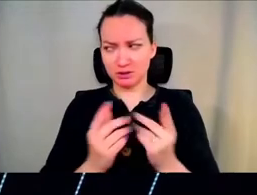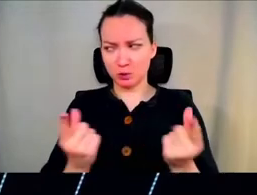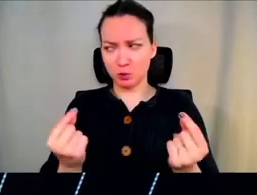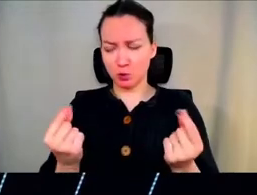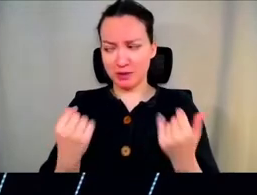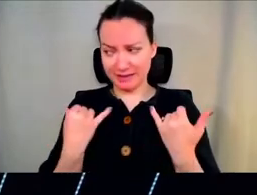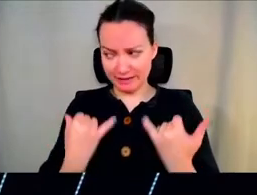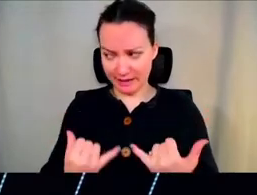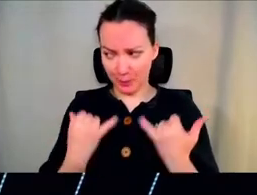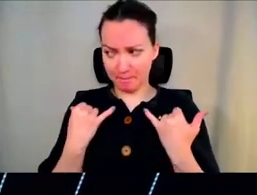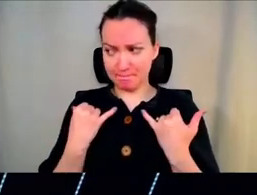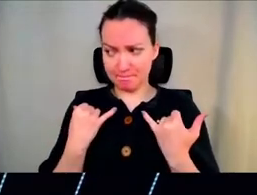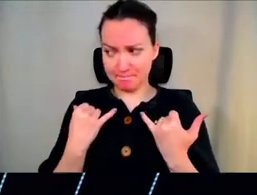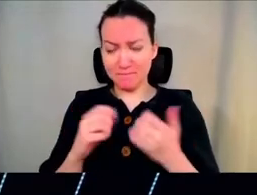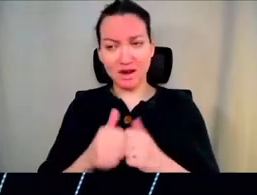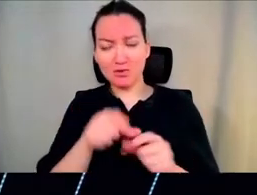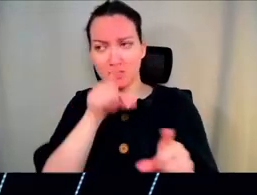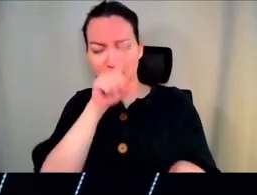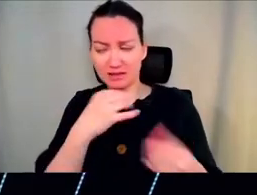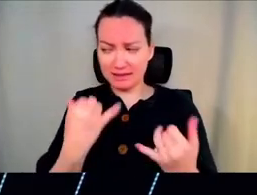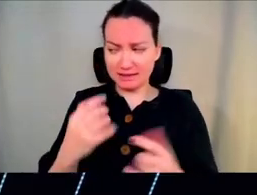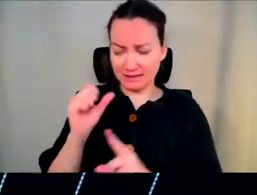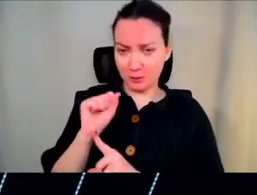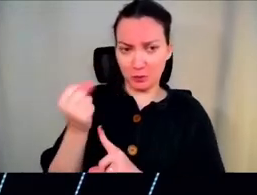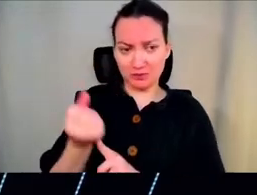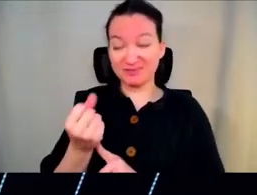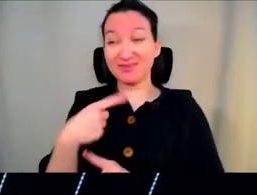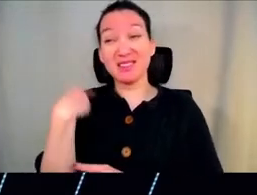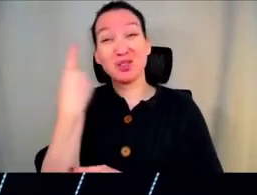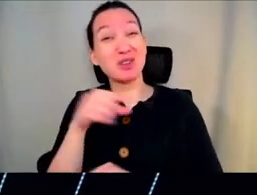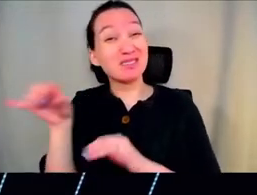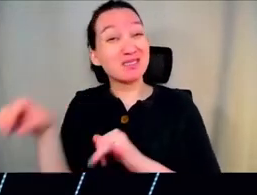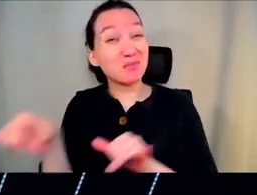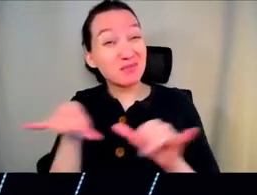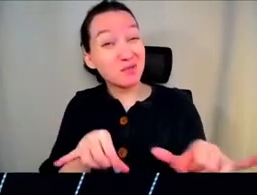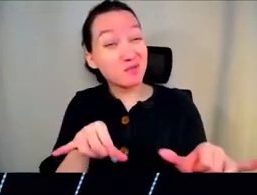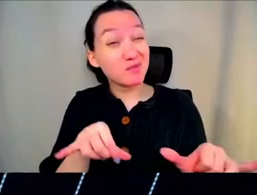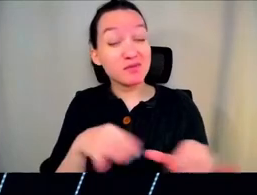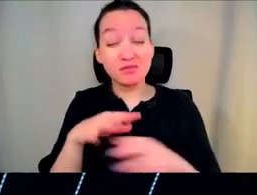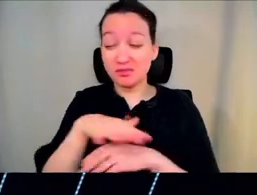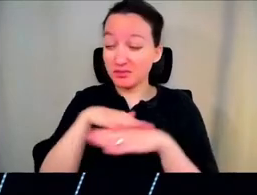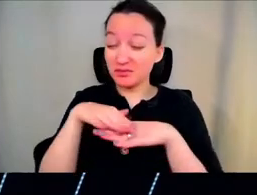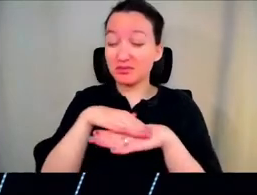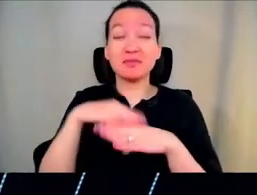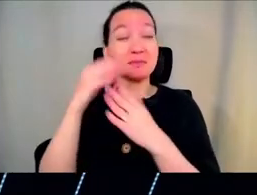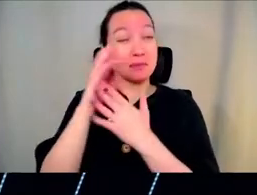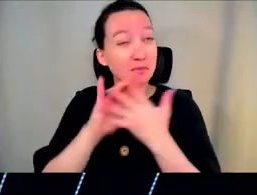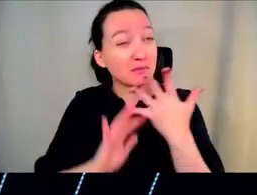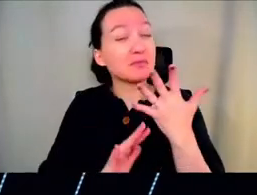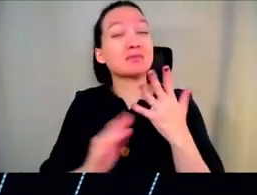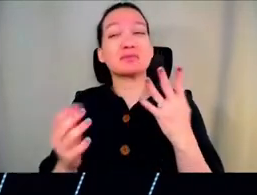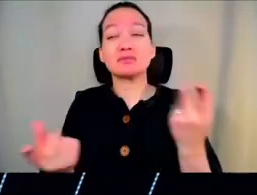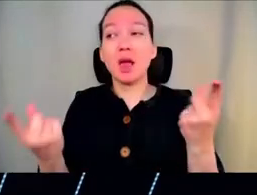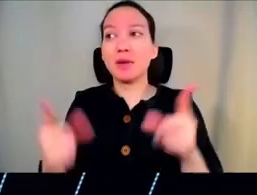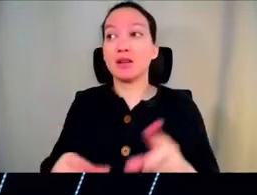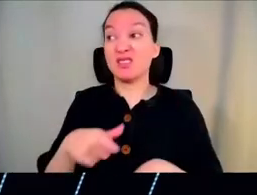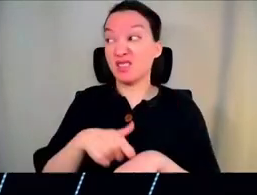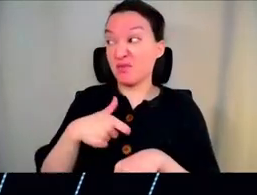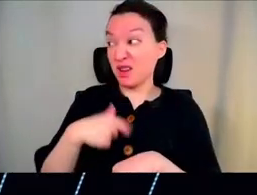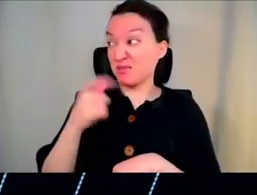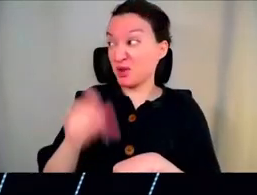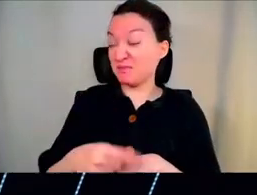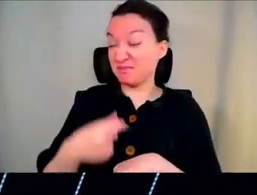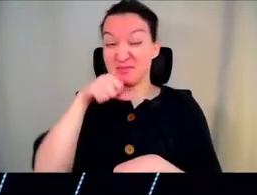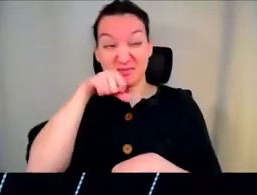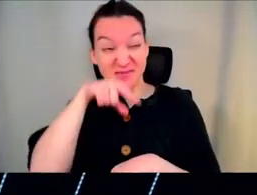time? How do I respond in this situation? It may look the same on the surface, but there's all sorts of factors going on. Is this a time where I'm supposed to